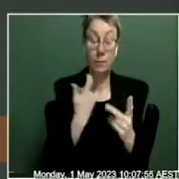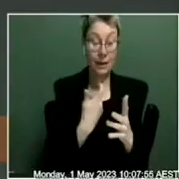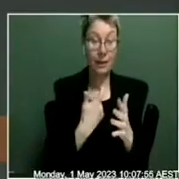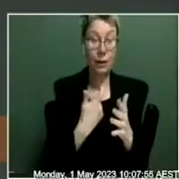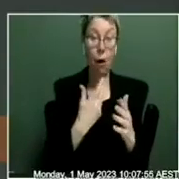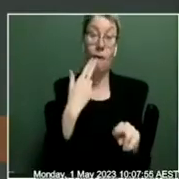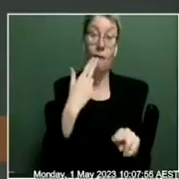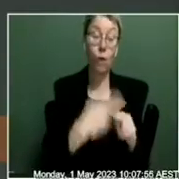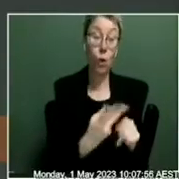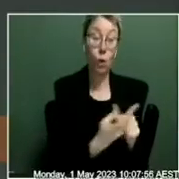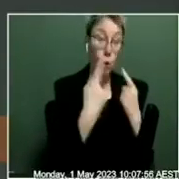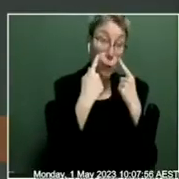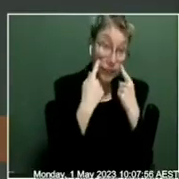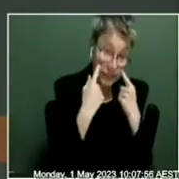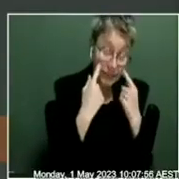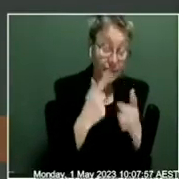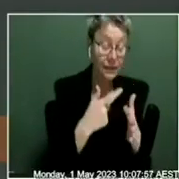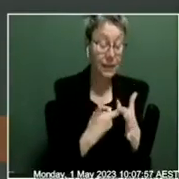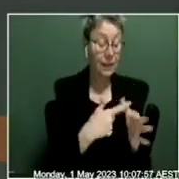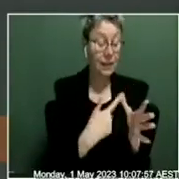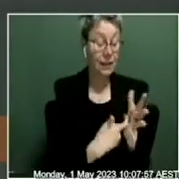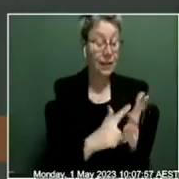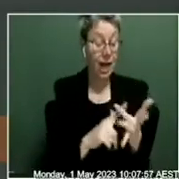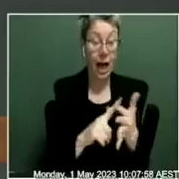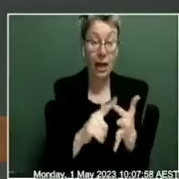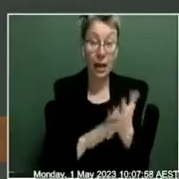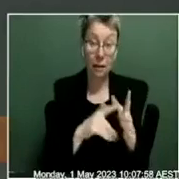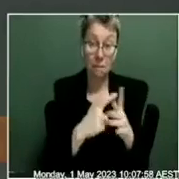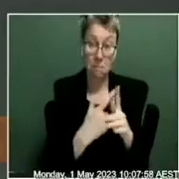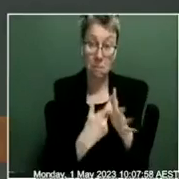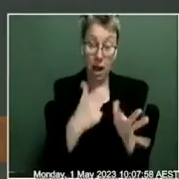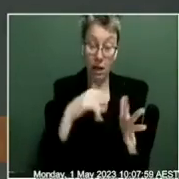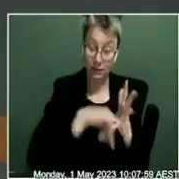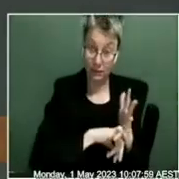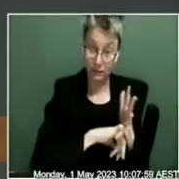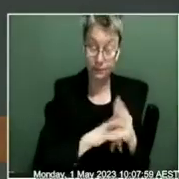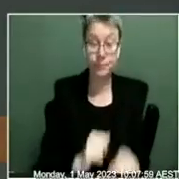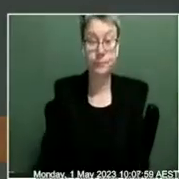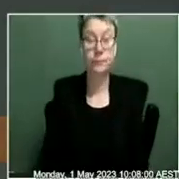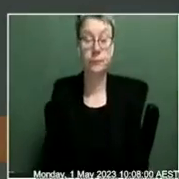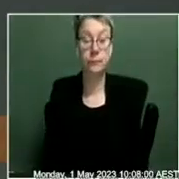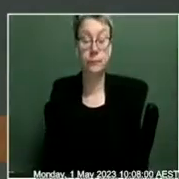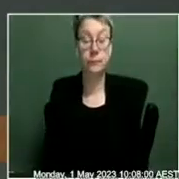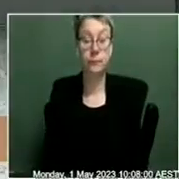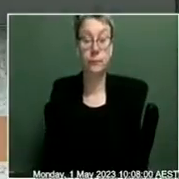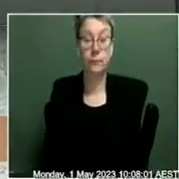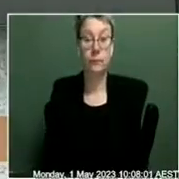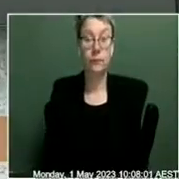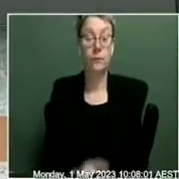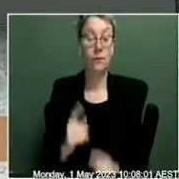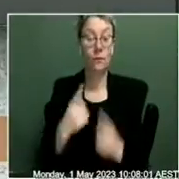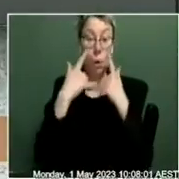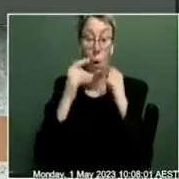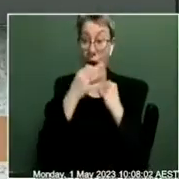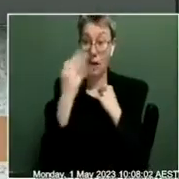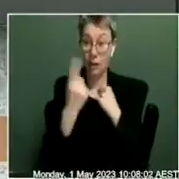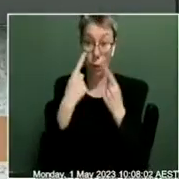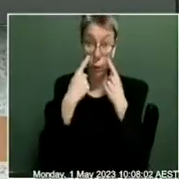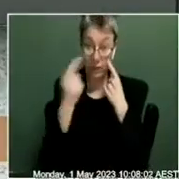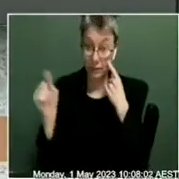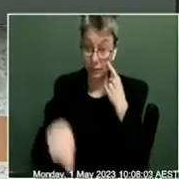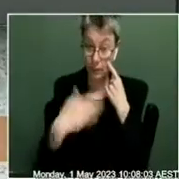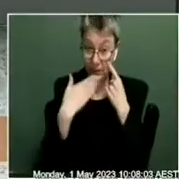Commission pleases, I'll now call today's witnesses, Katherine Whetton and Eleanor Williams.